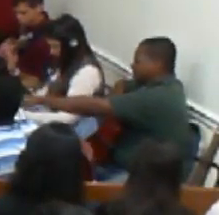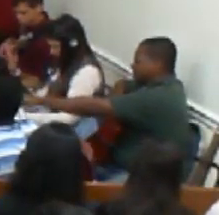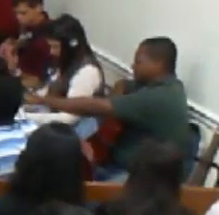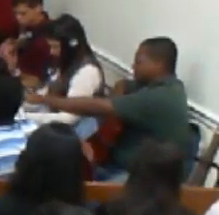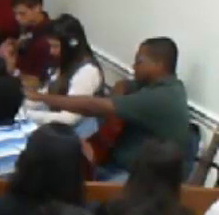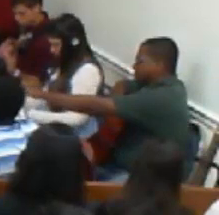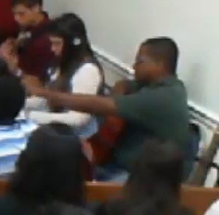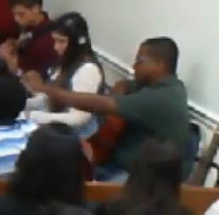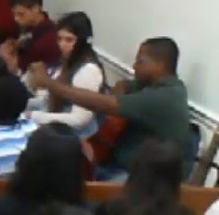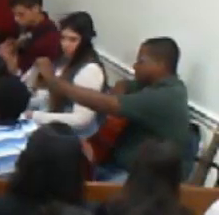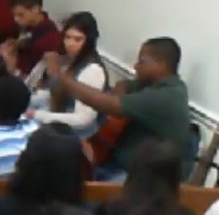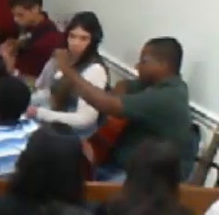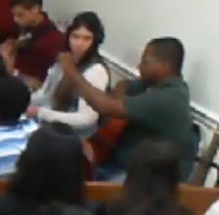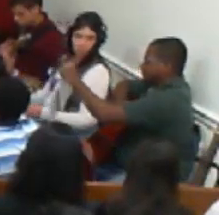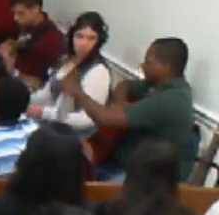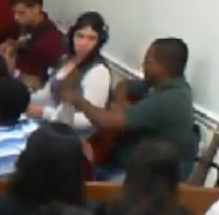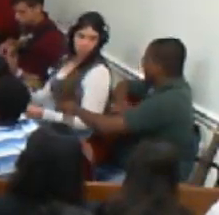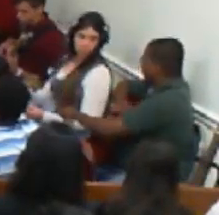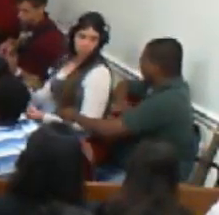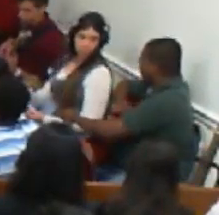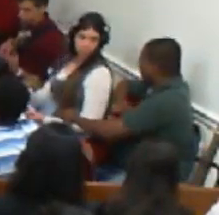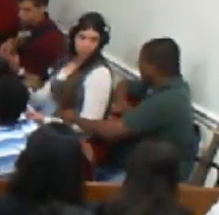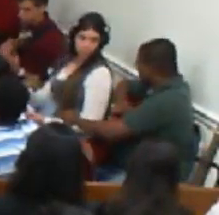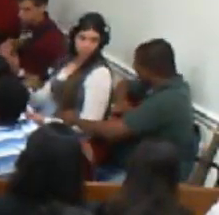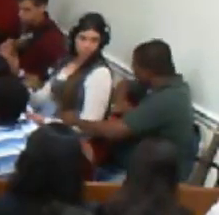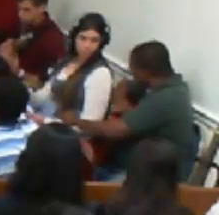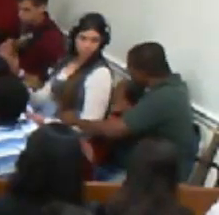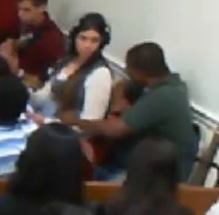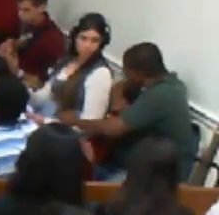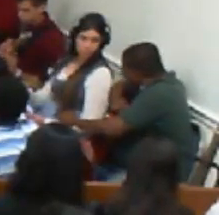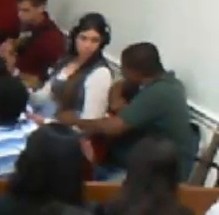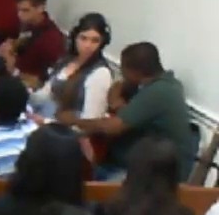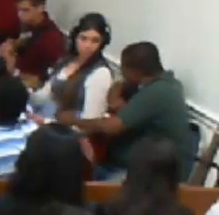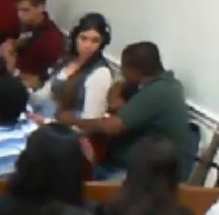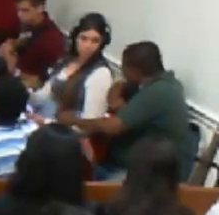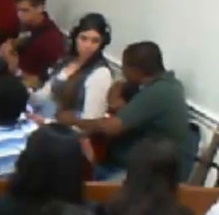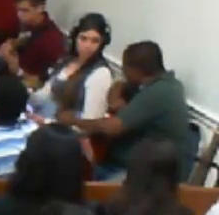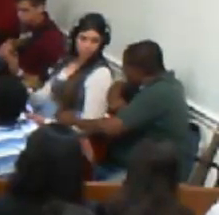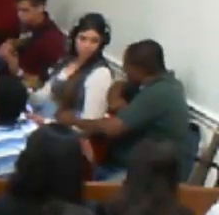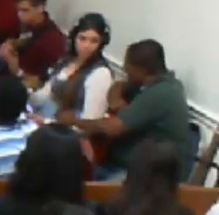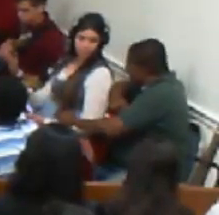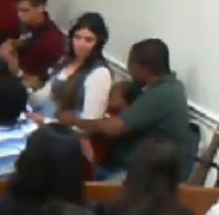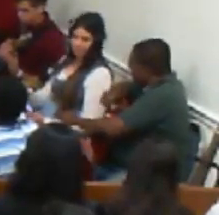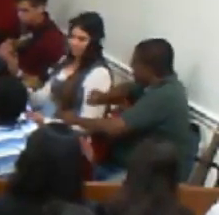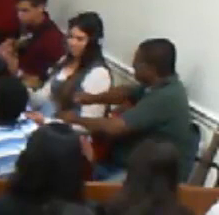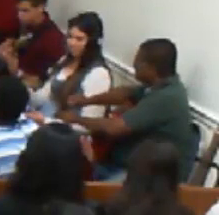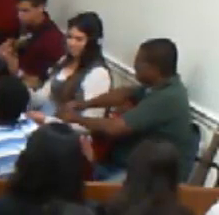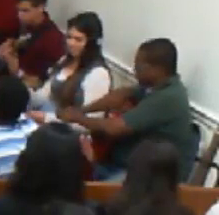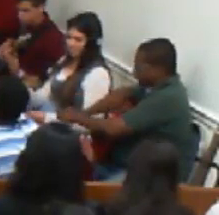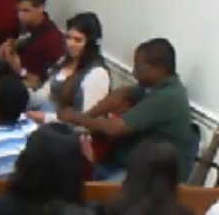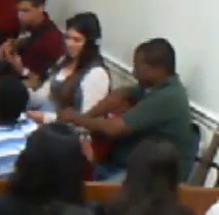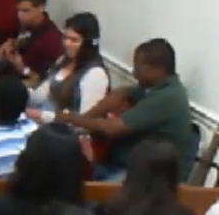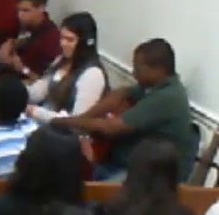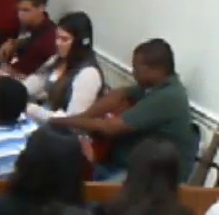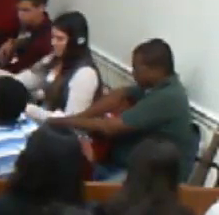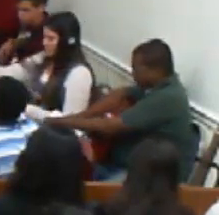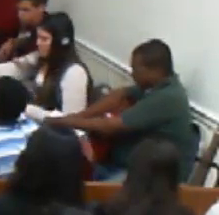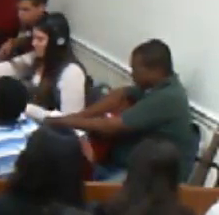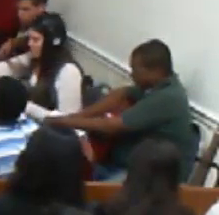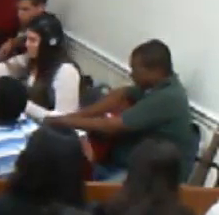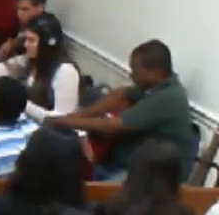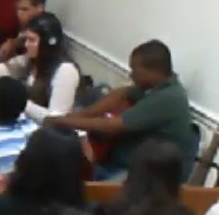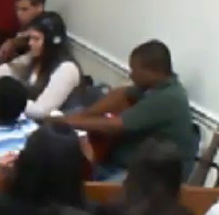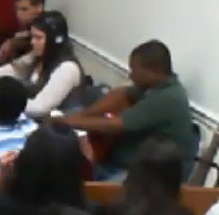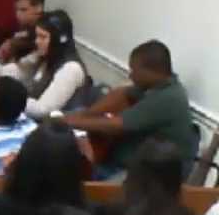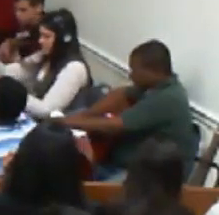assurance of eternal life. We have not left us without instruction.